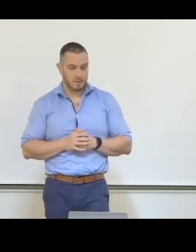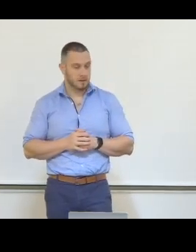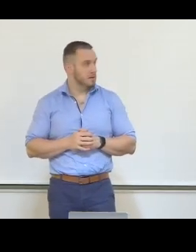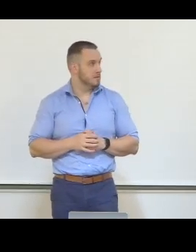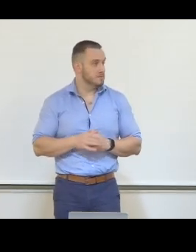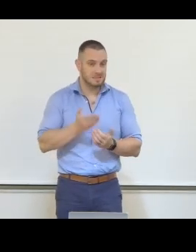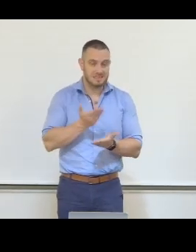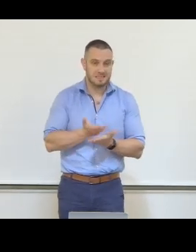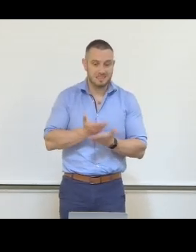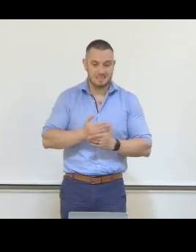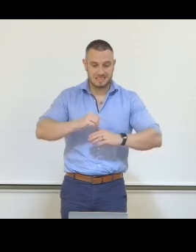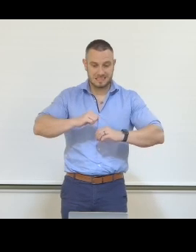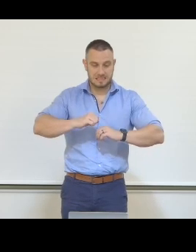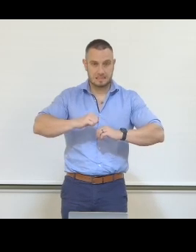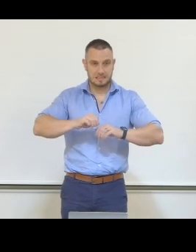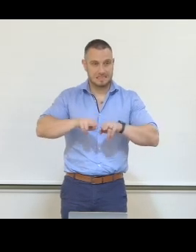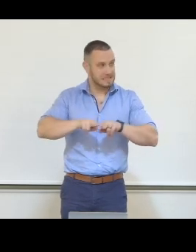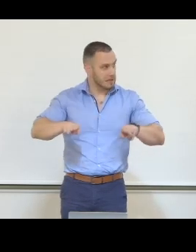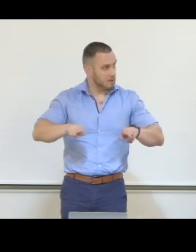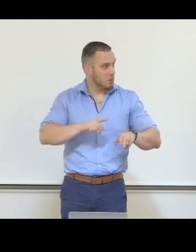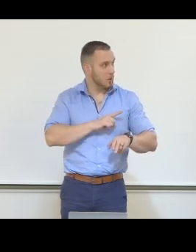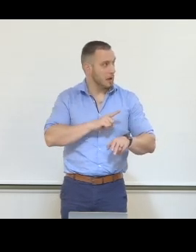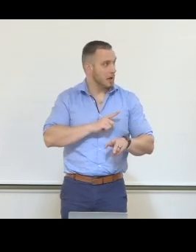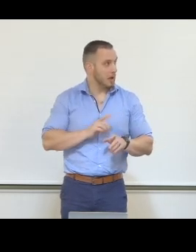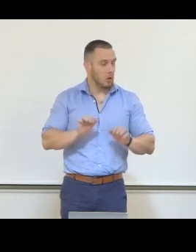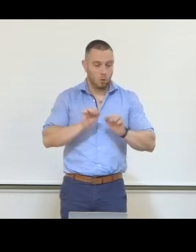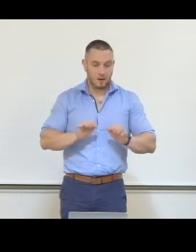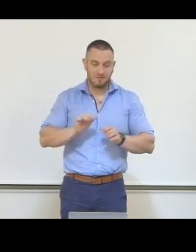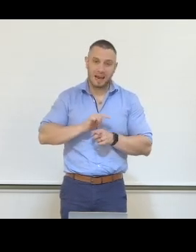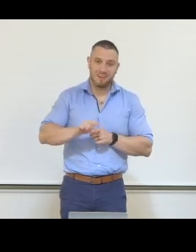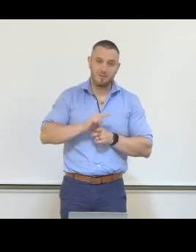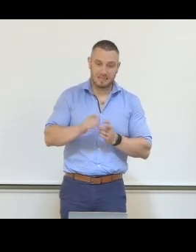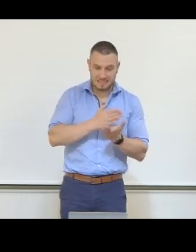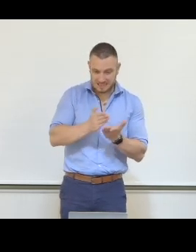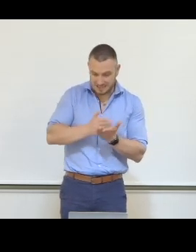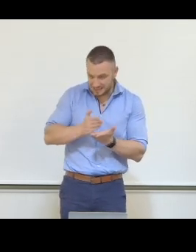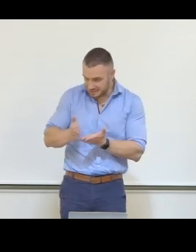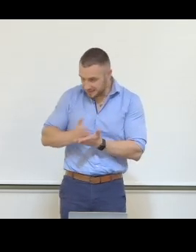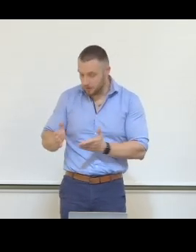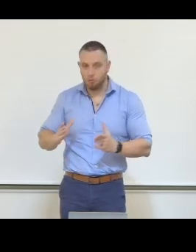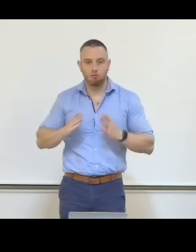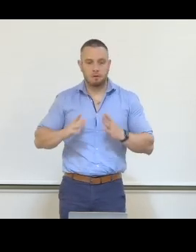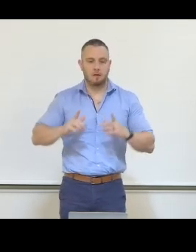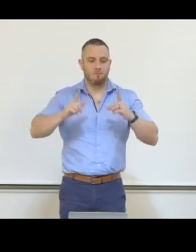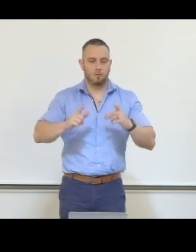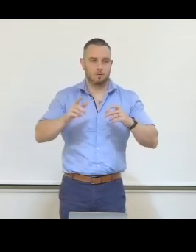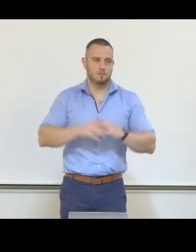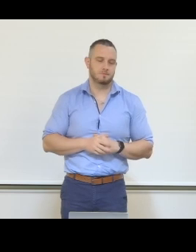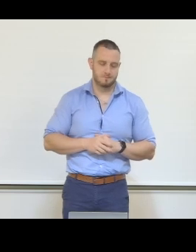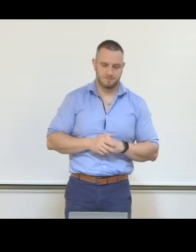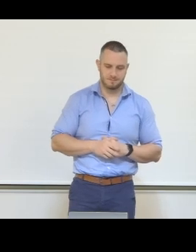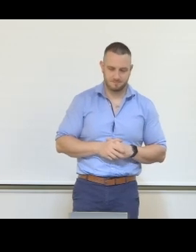on the table because I waited for the weekly cleaning to be done before I took those pictures to be put on